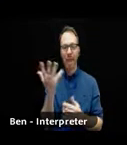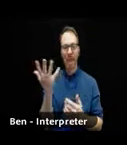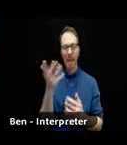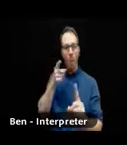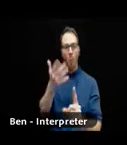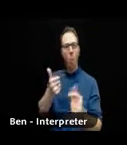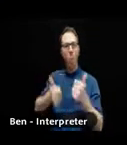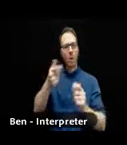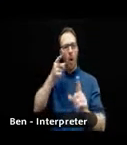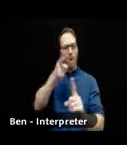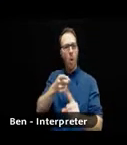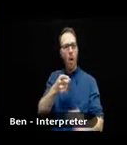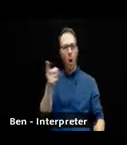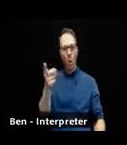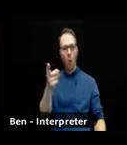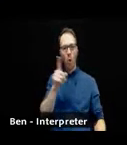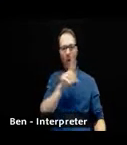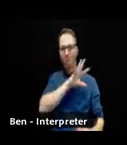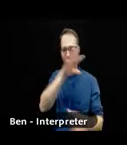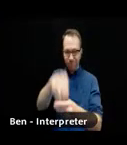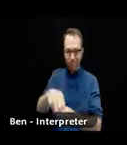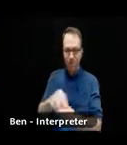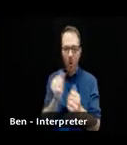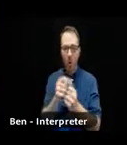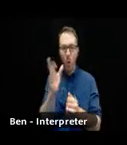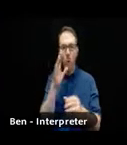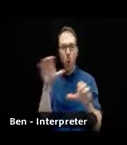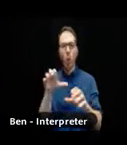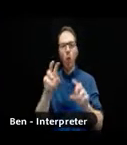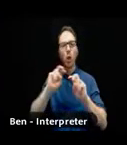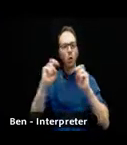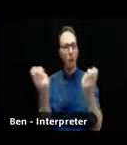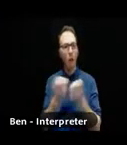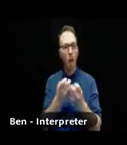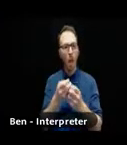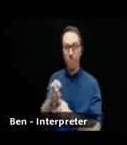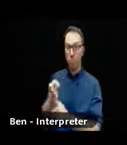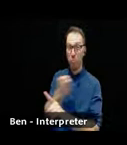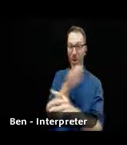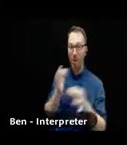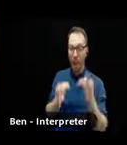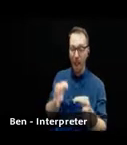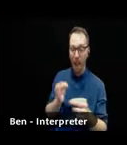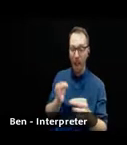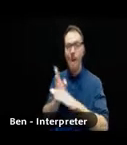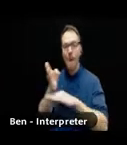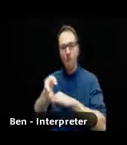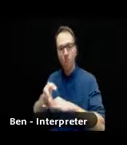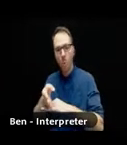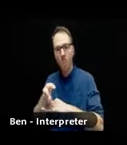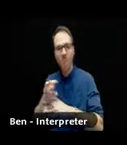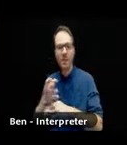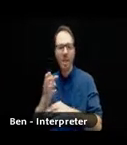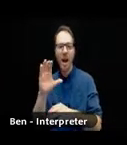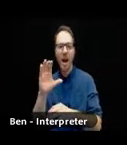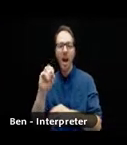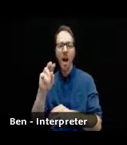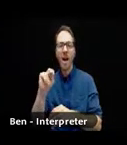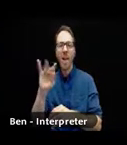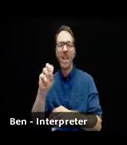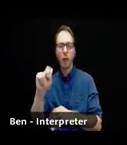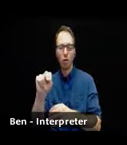you usually get involved with, like, if you're going to do a circle? Is it pretrial, post-conviction? And it sounds like you've done them